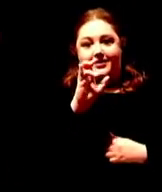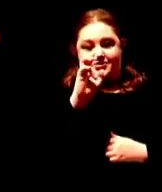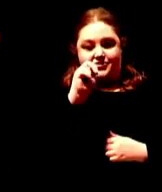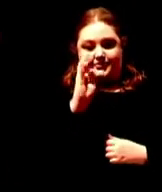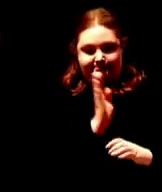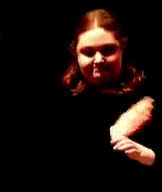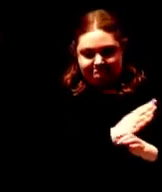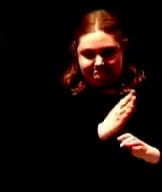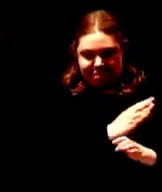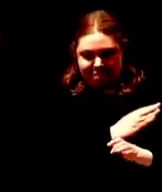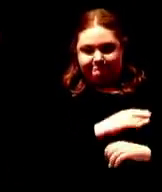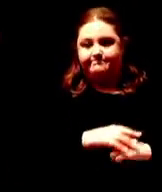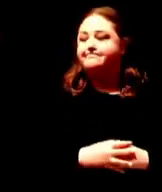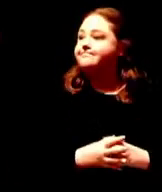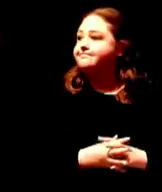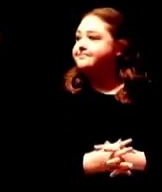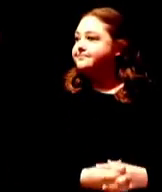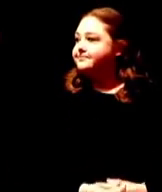Sarah Lickblau.